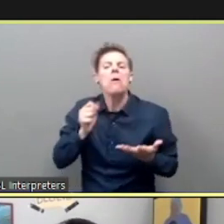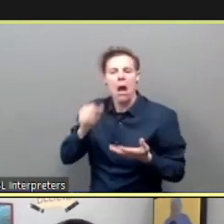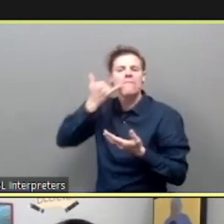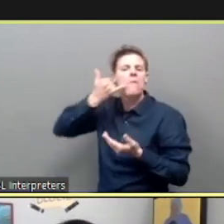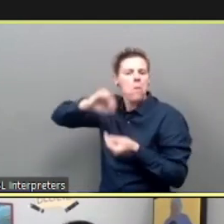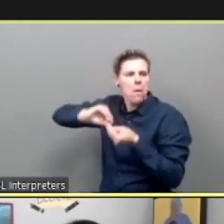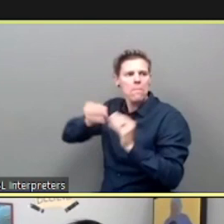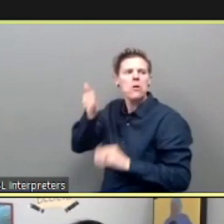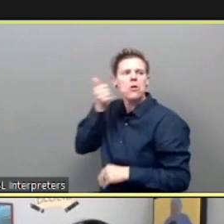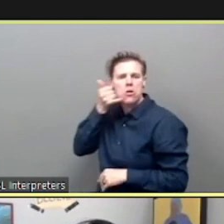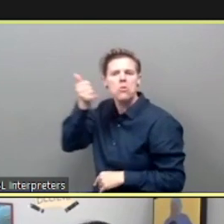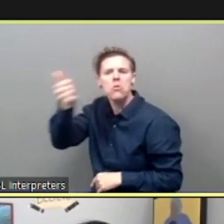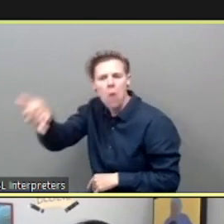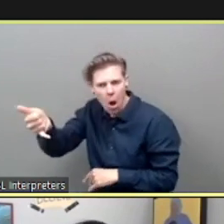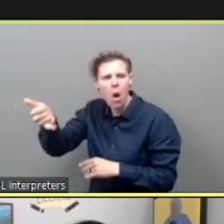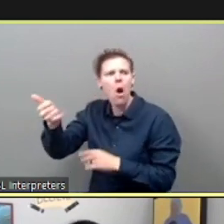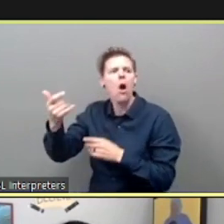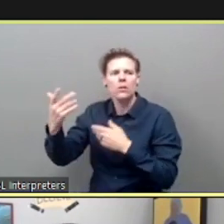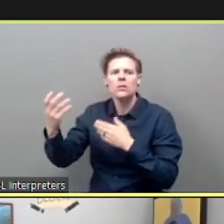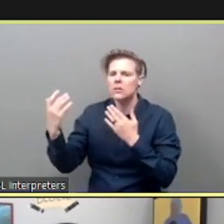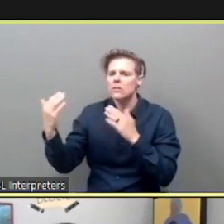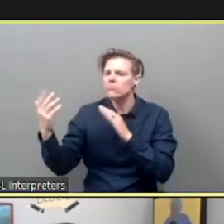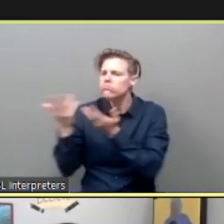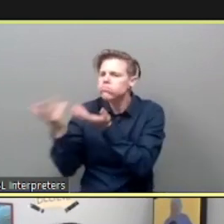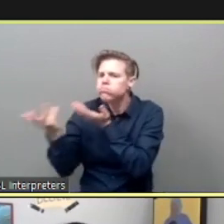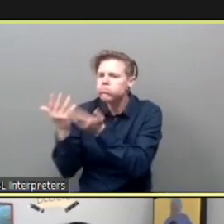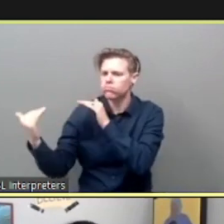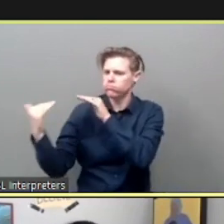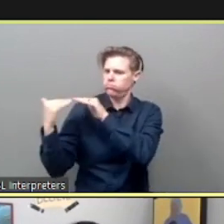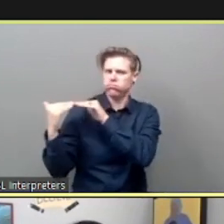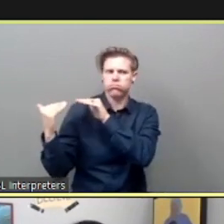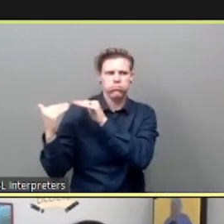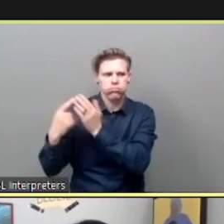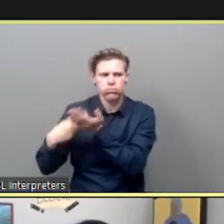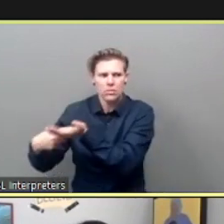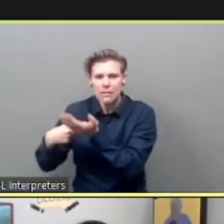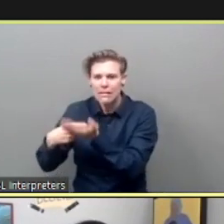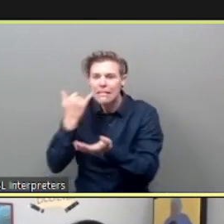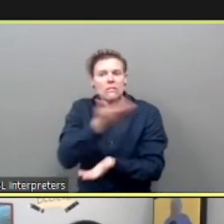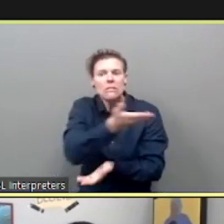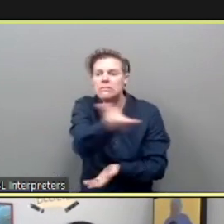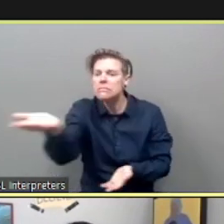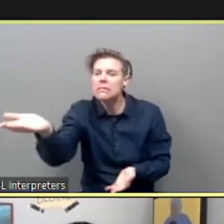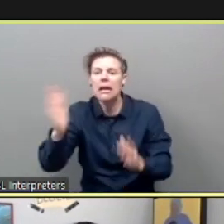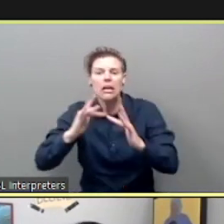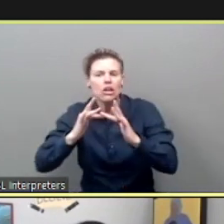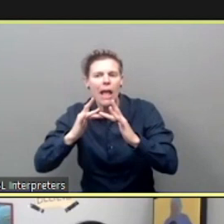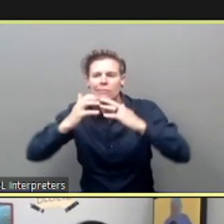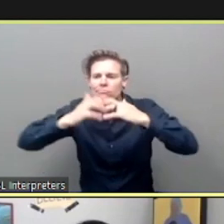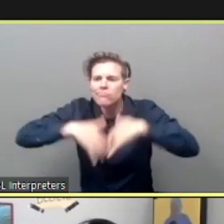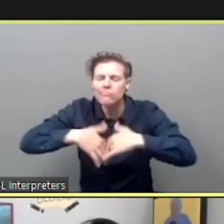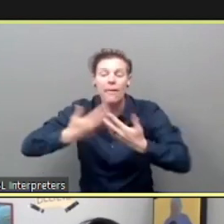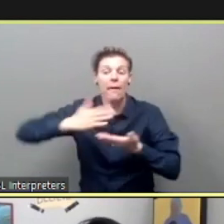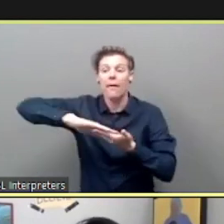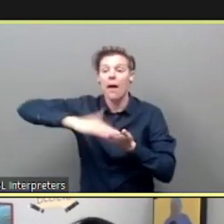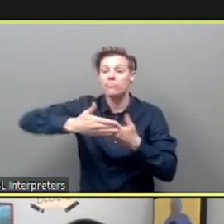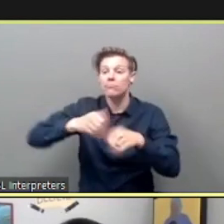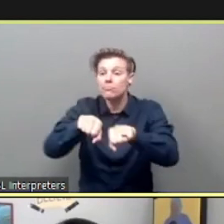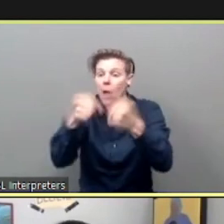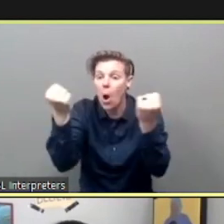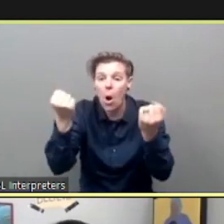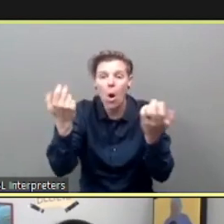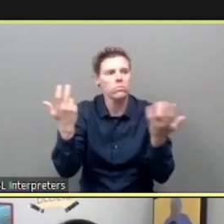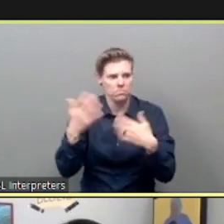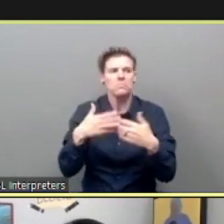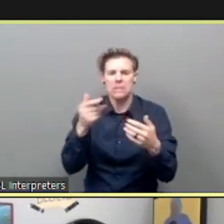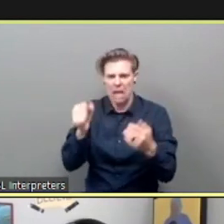to advance equity by supporting people who don't have internet or the capacity to schedule online. So if you do option 3 or